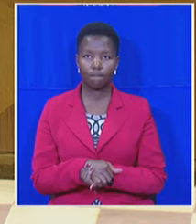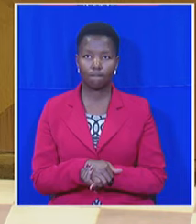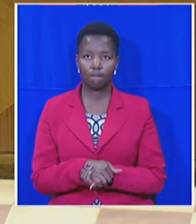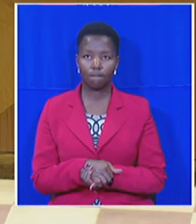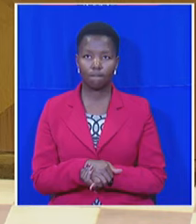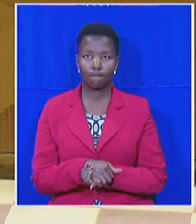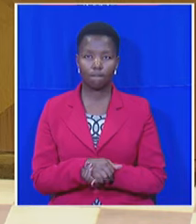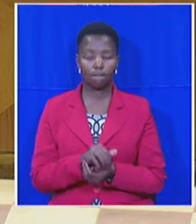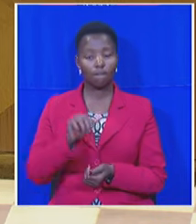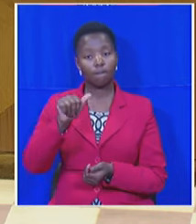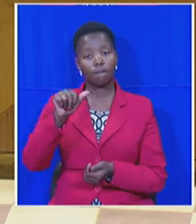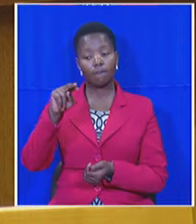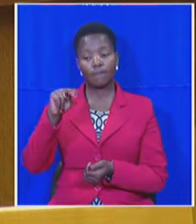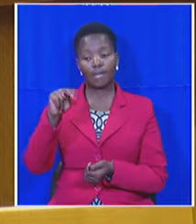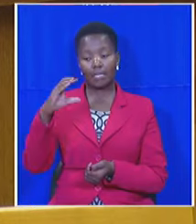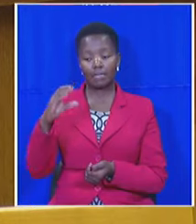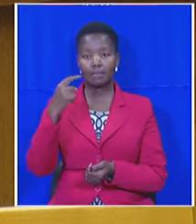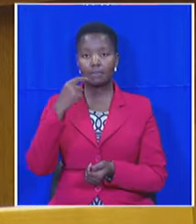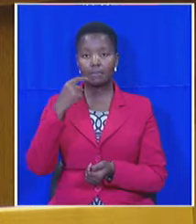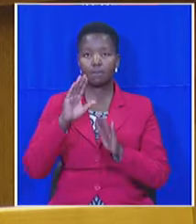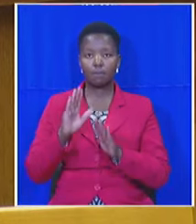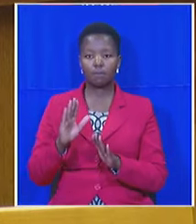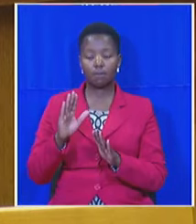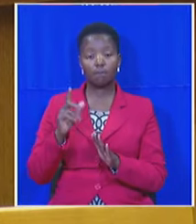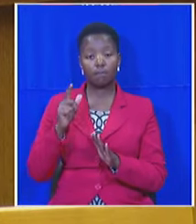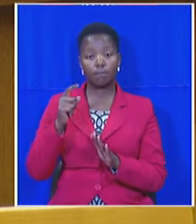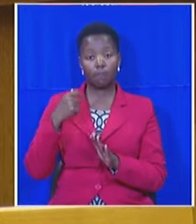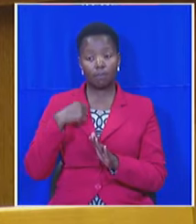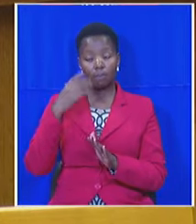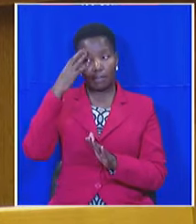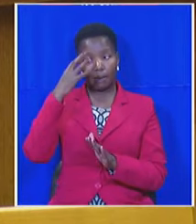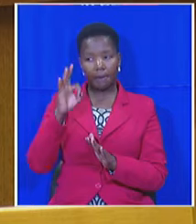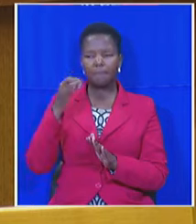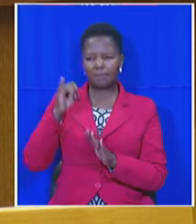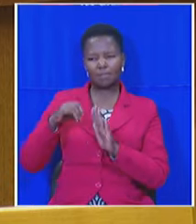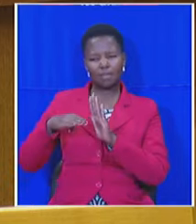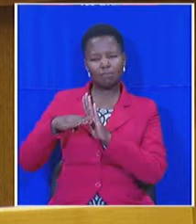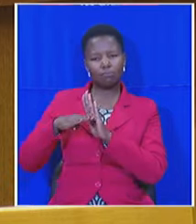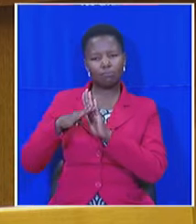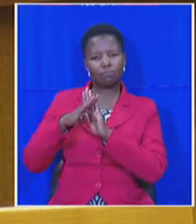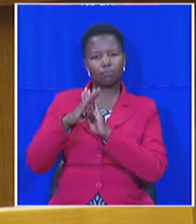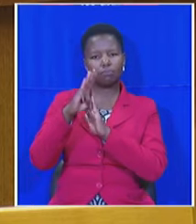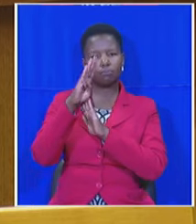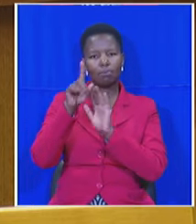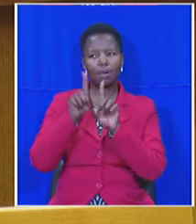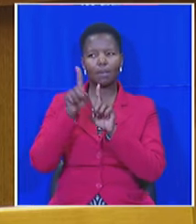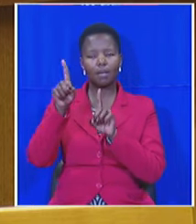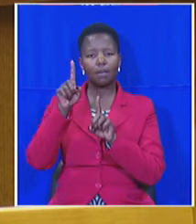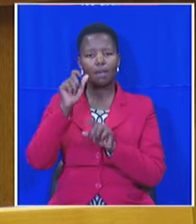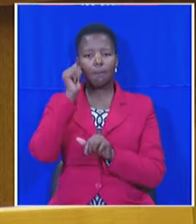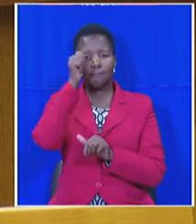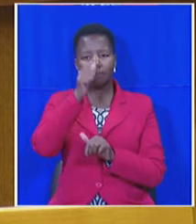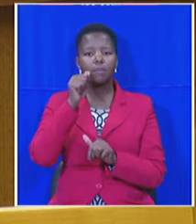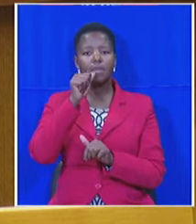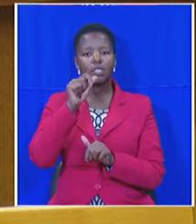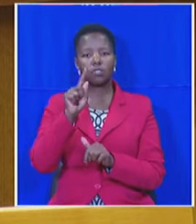The ANC wants us to become a developmental state, like the Asian tigers. But the development